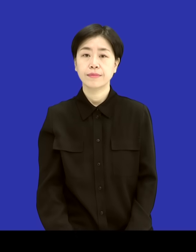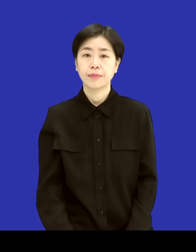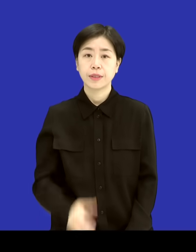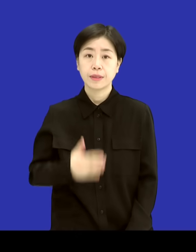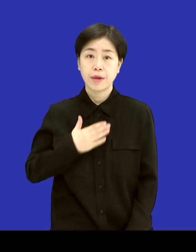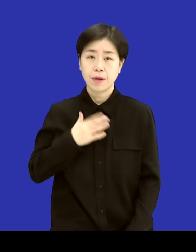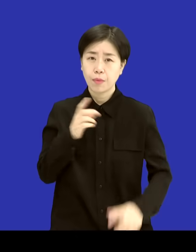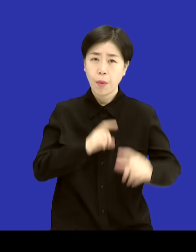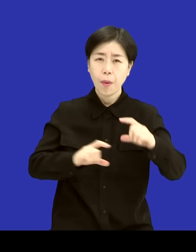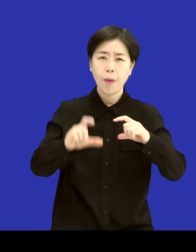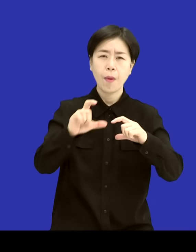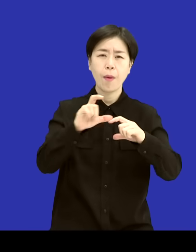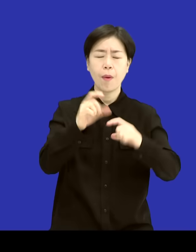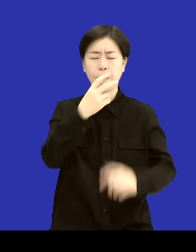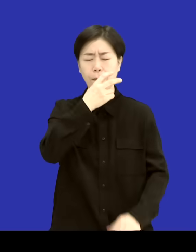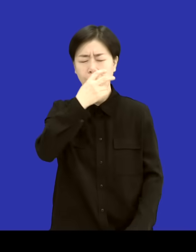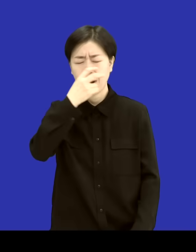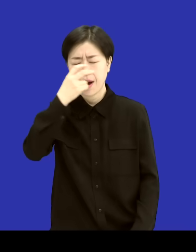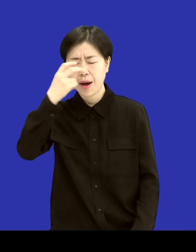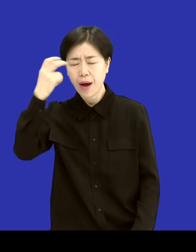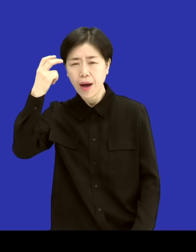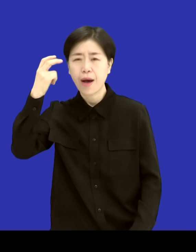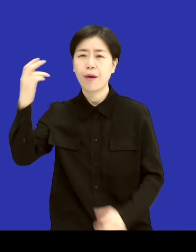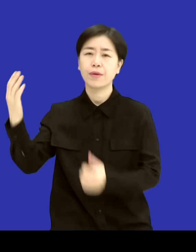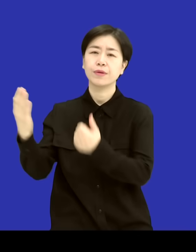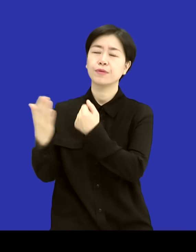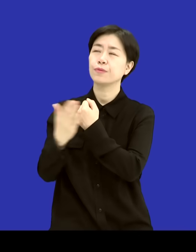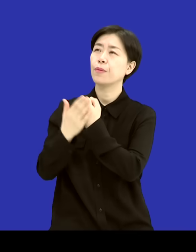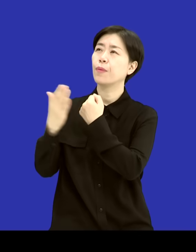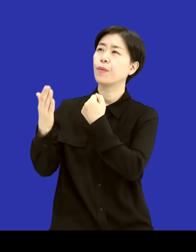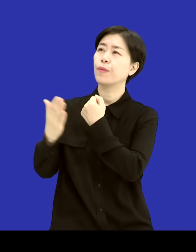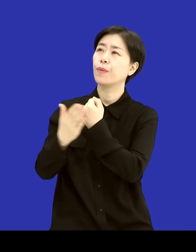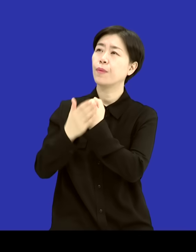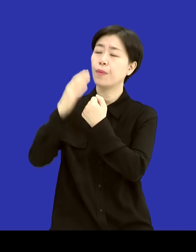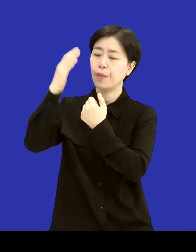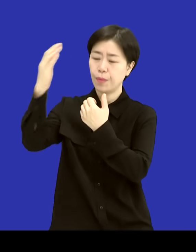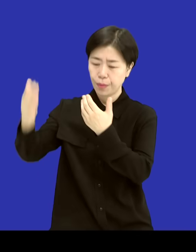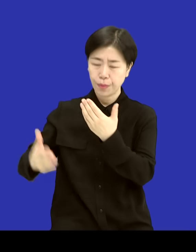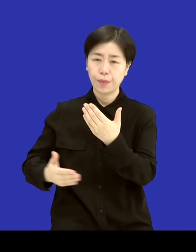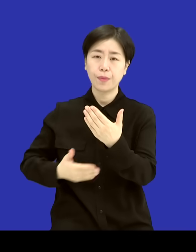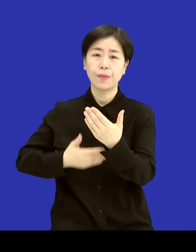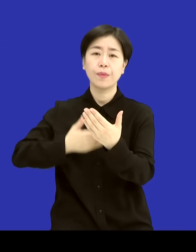and help us to be wise